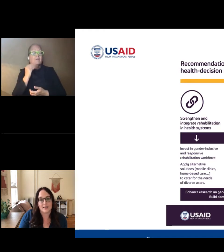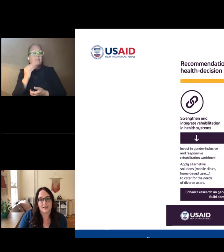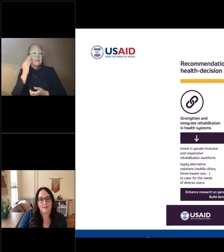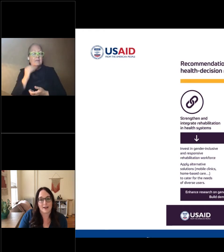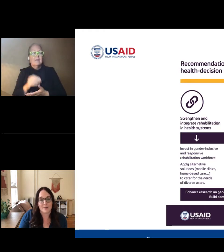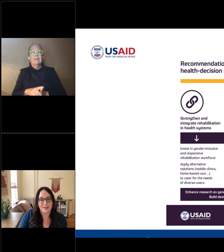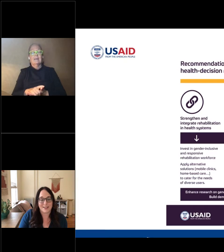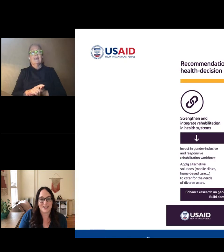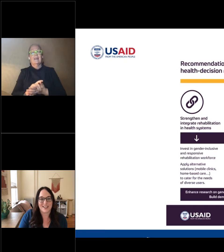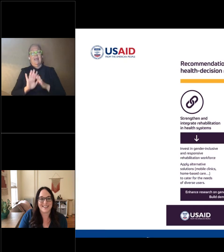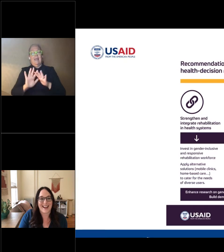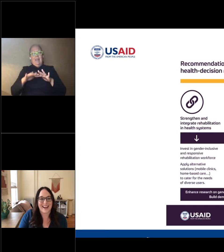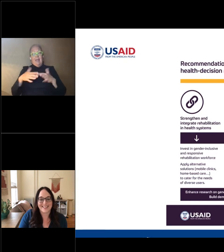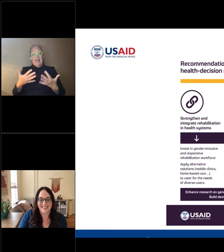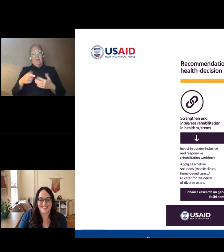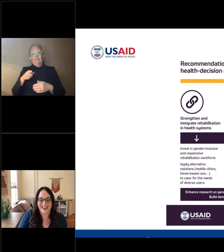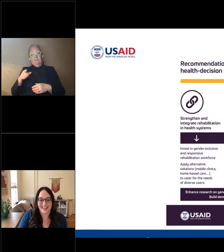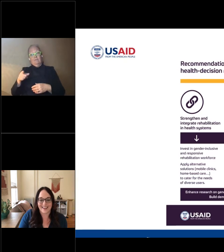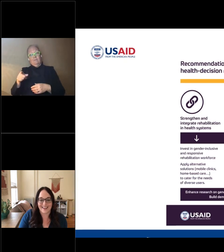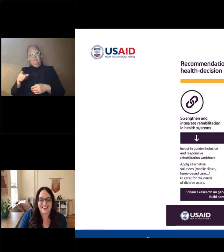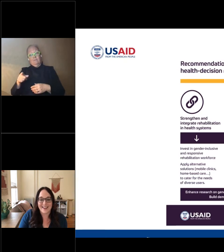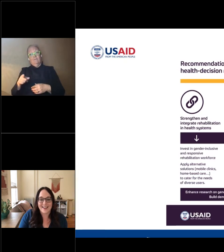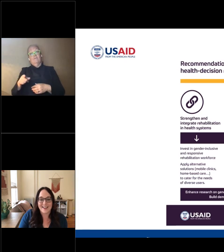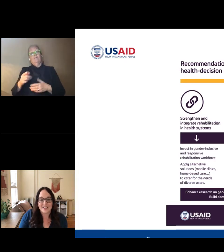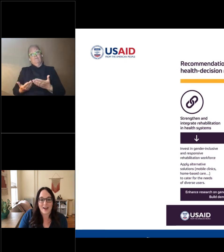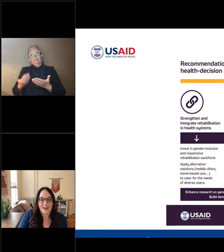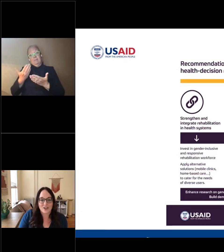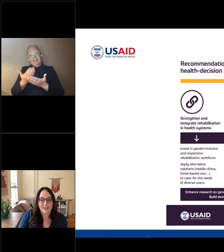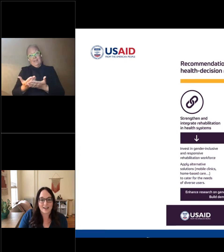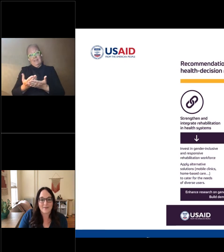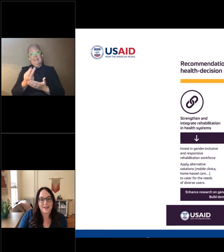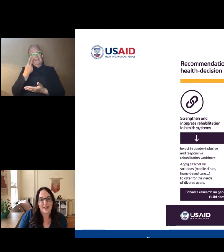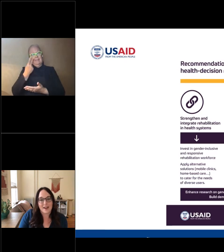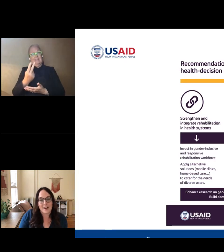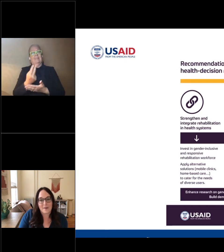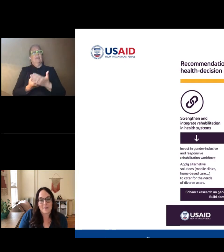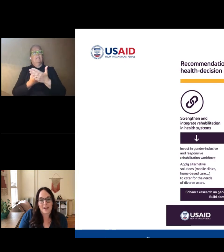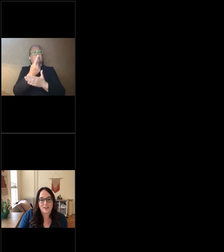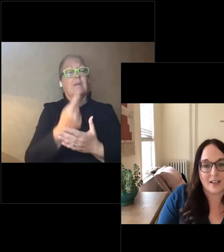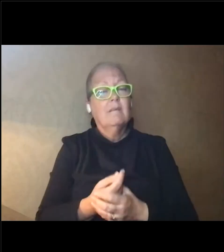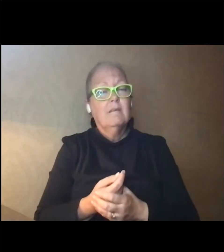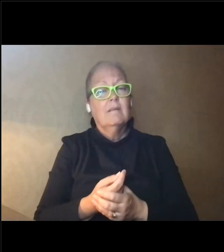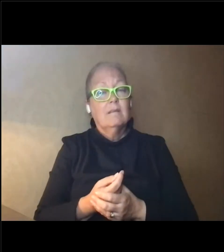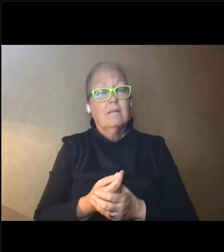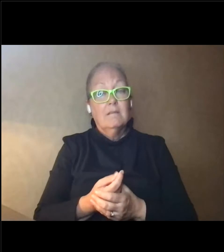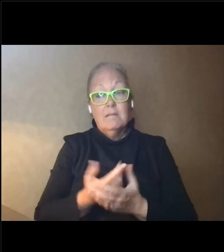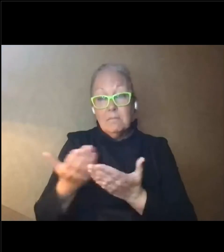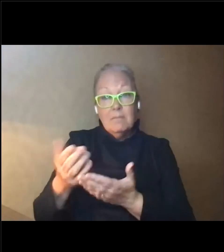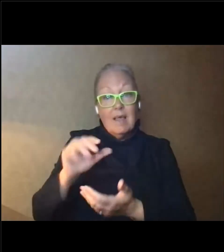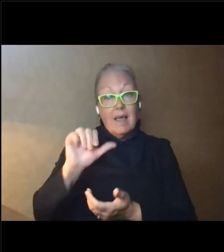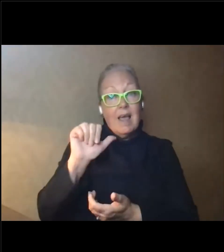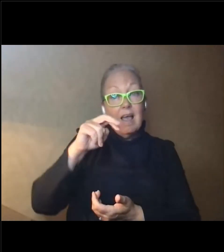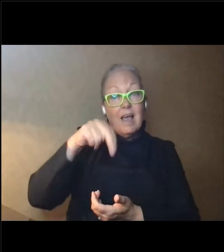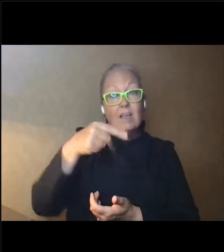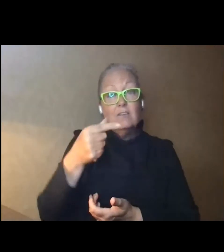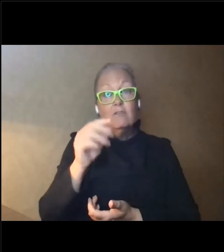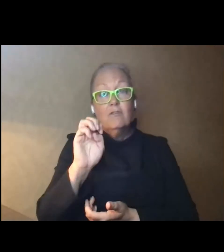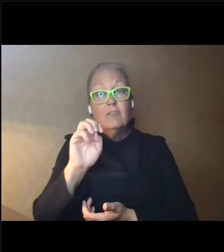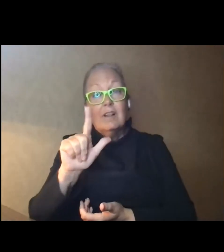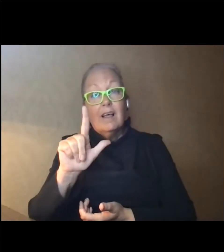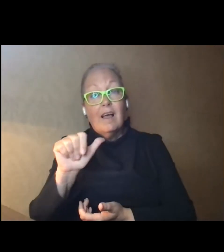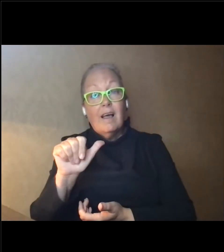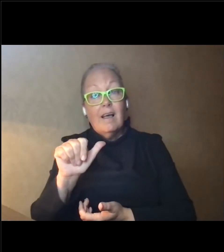can we translate that recommendation into action and reality. So Angela, Angela Nakafeero, I'd like to